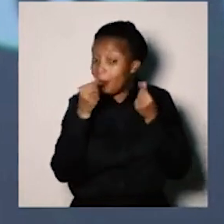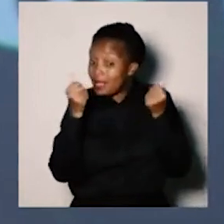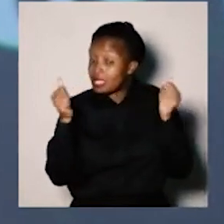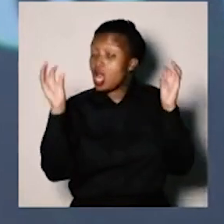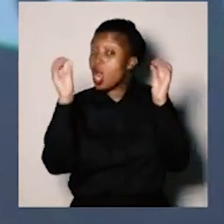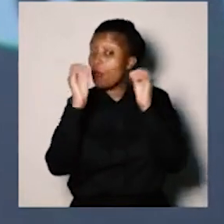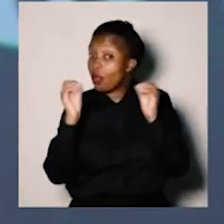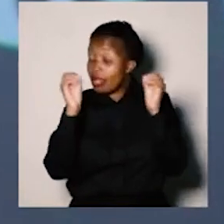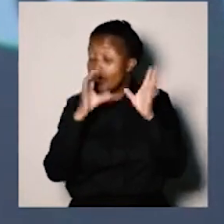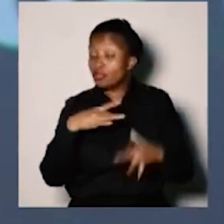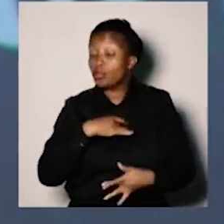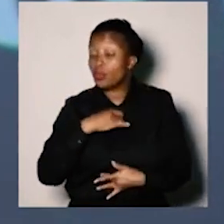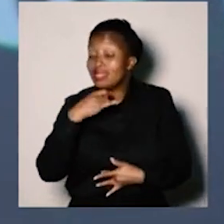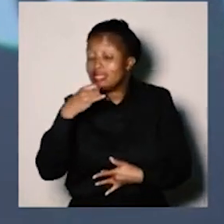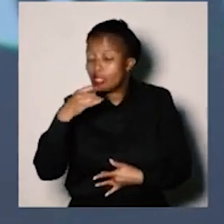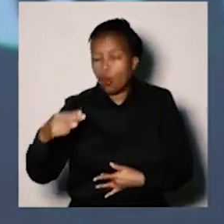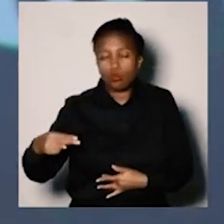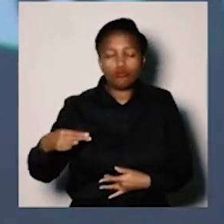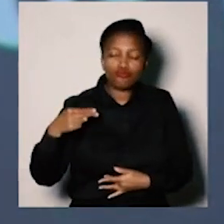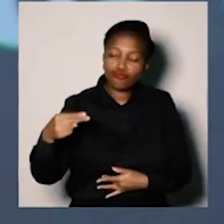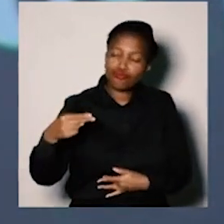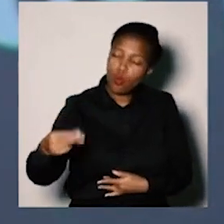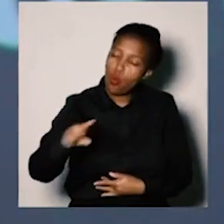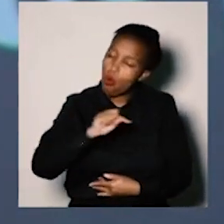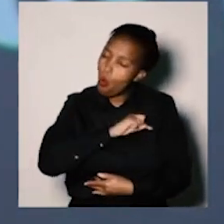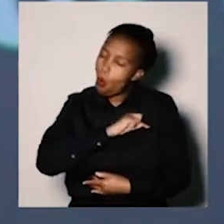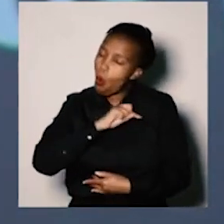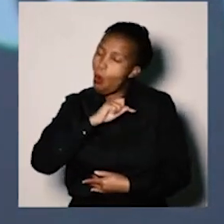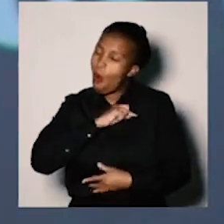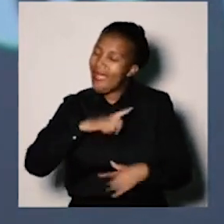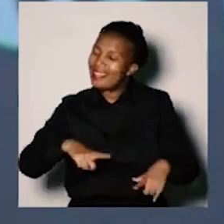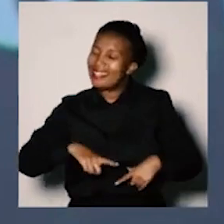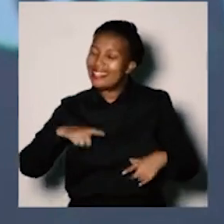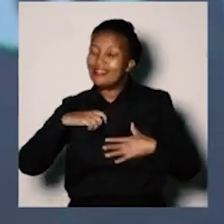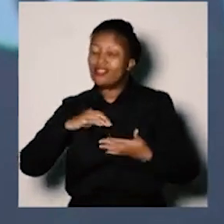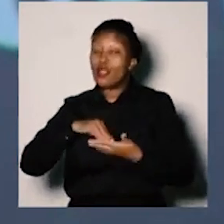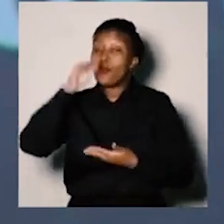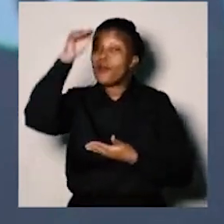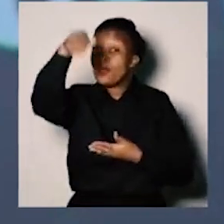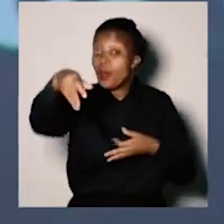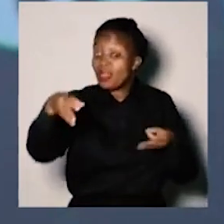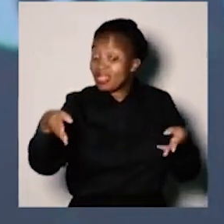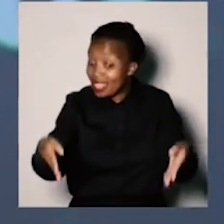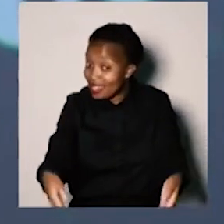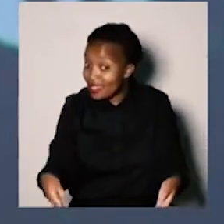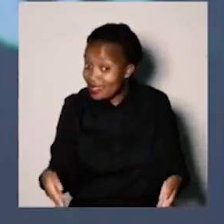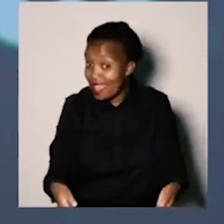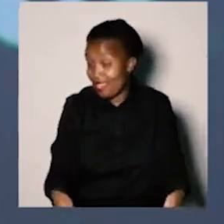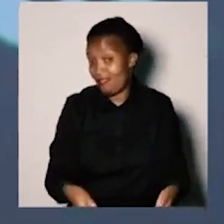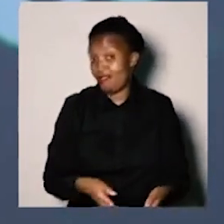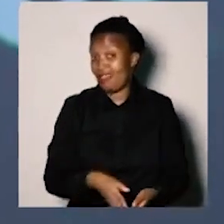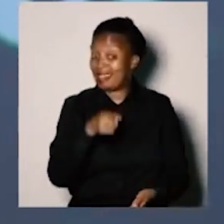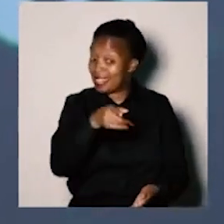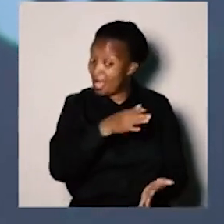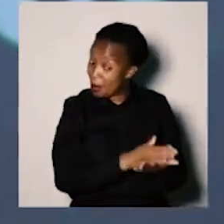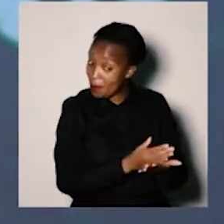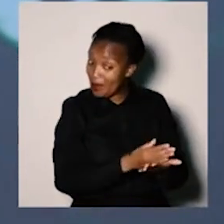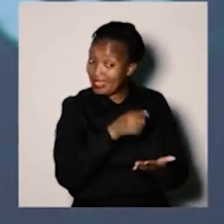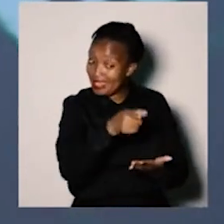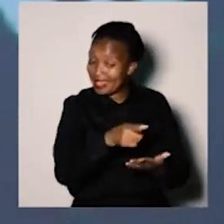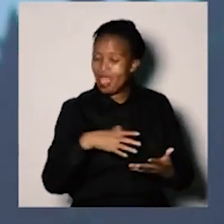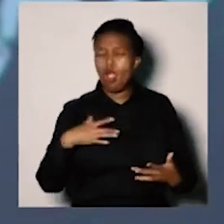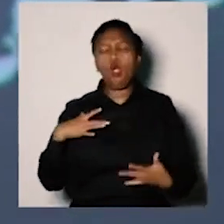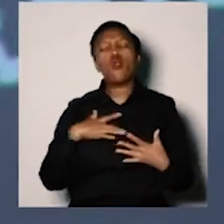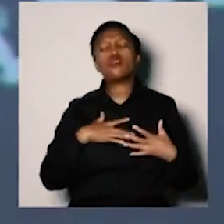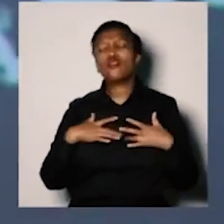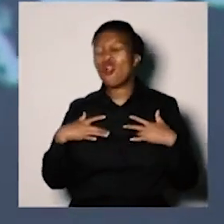So the soul is eternal because it lives beyond the grave. And that's the part that God is concerned